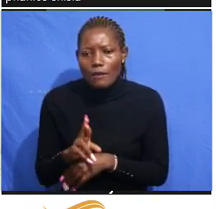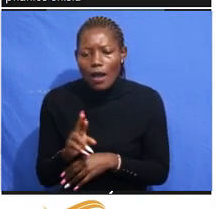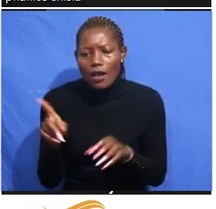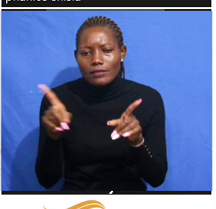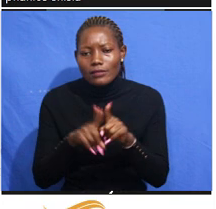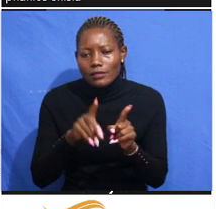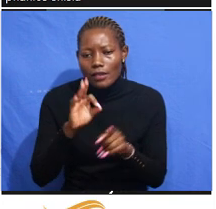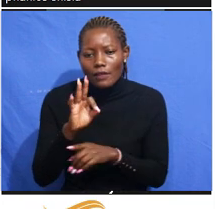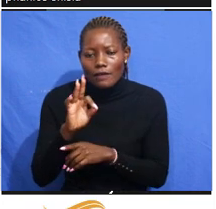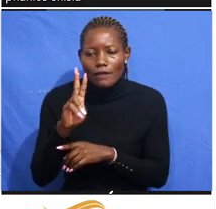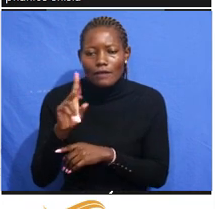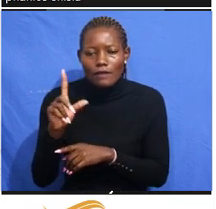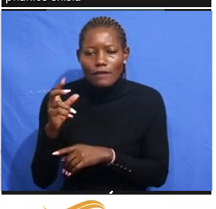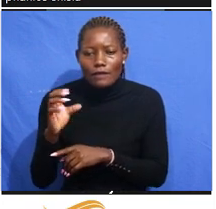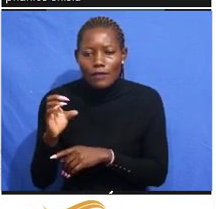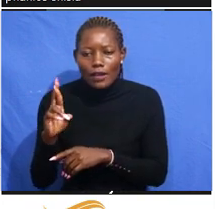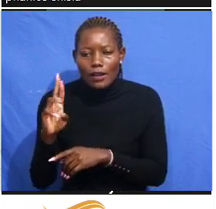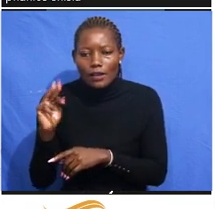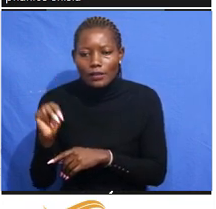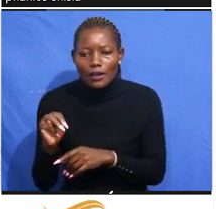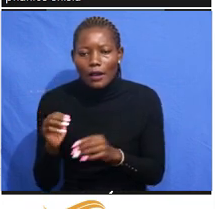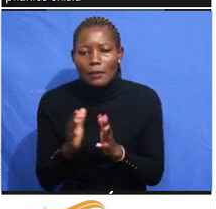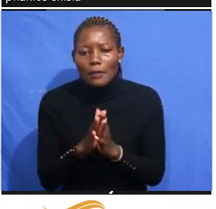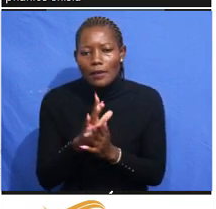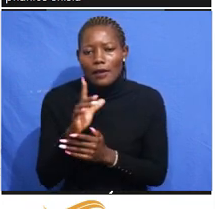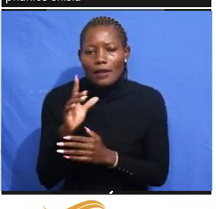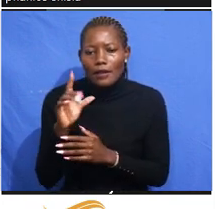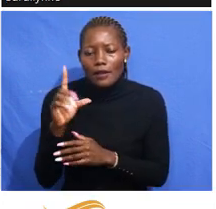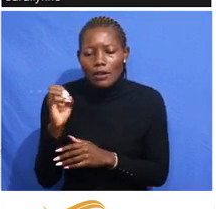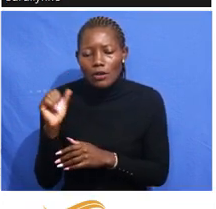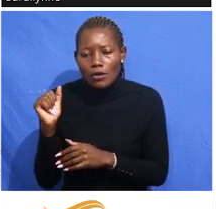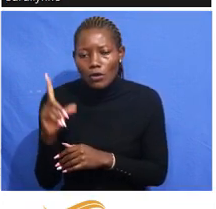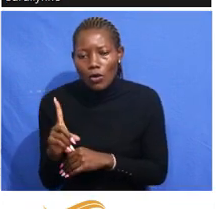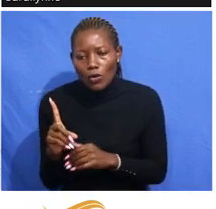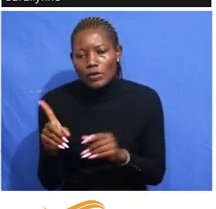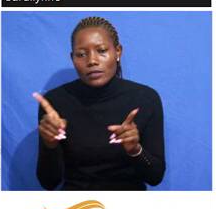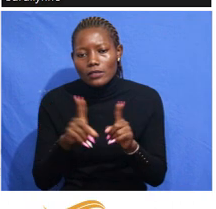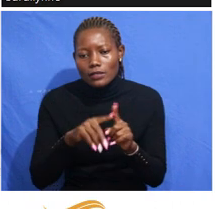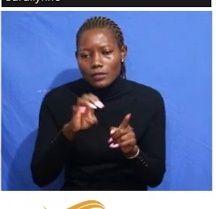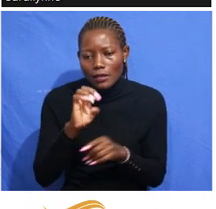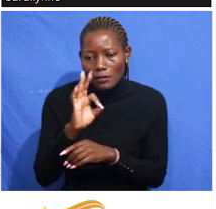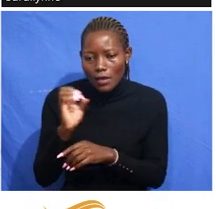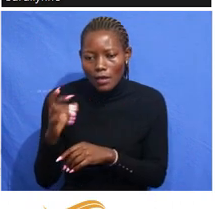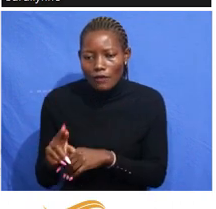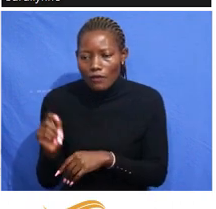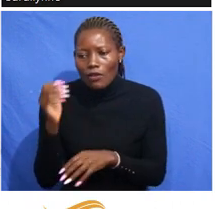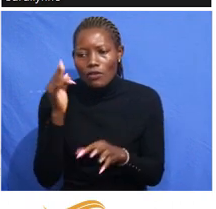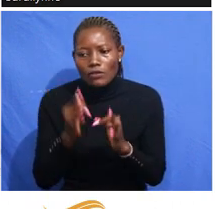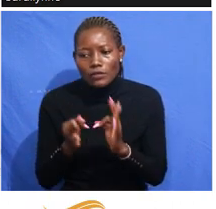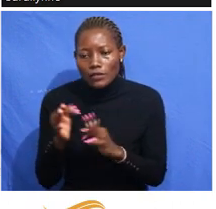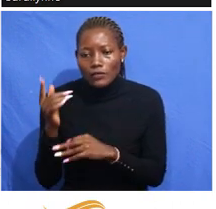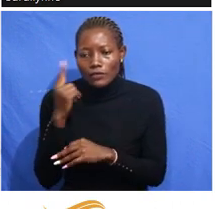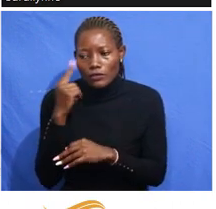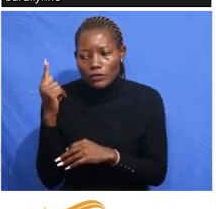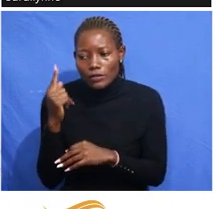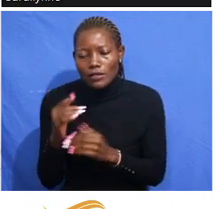we have a load, we have an effort, Yeah, and if you look at it carefully, you